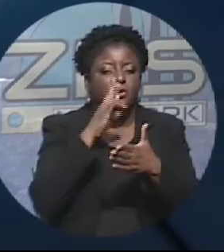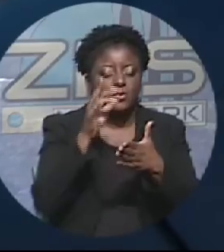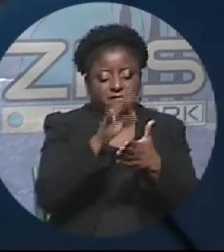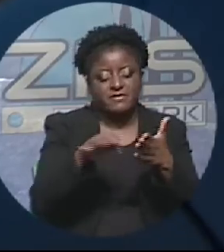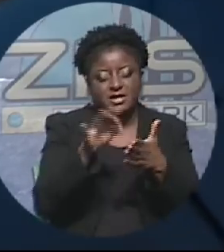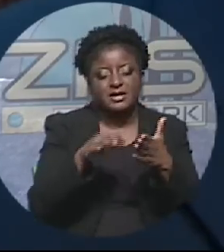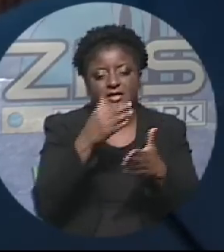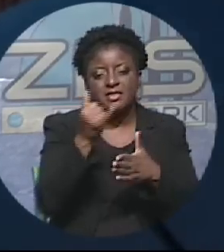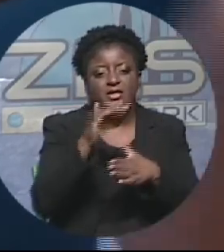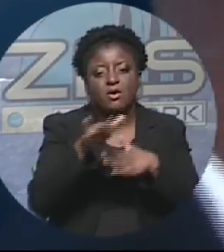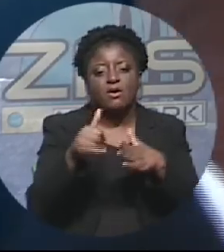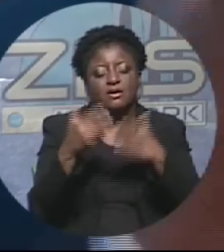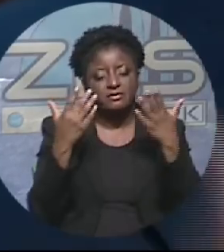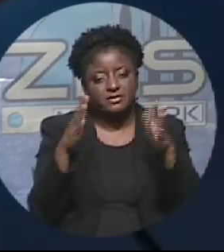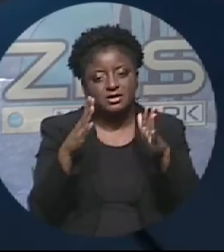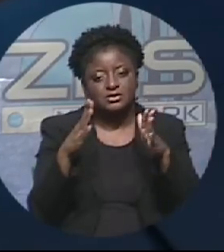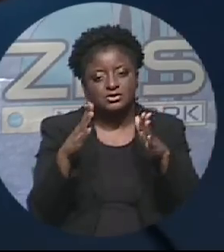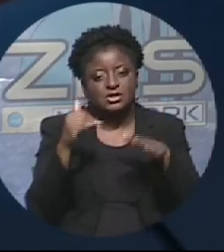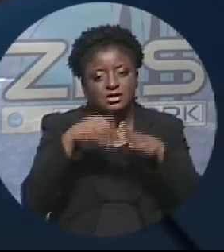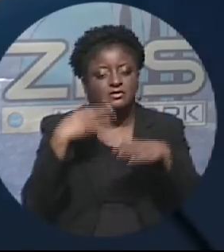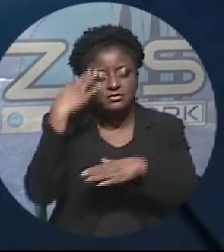complete, and so going forward we should have